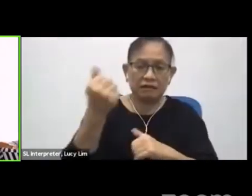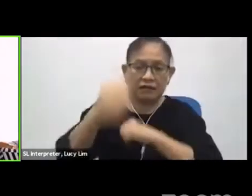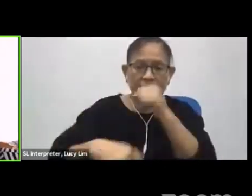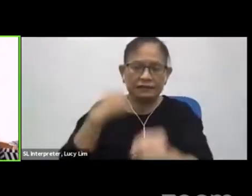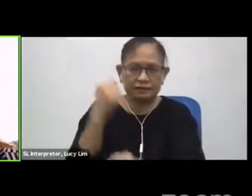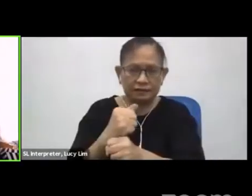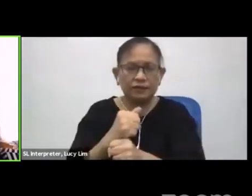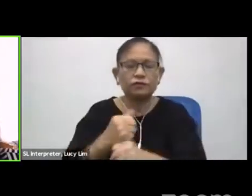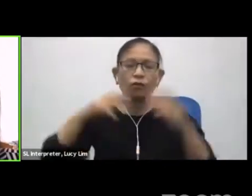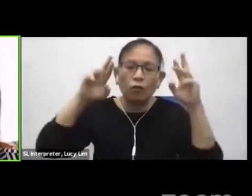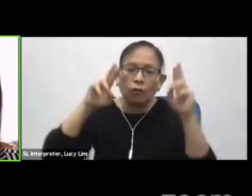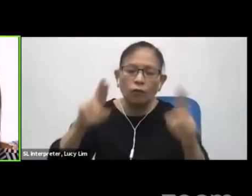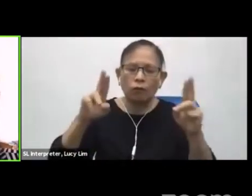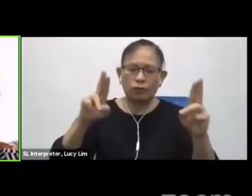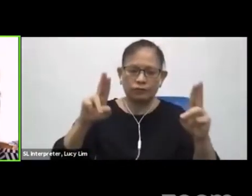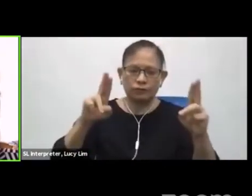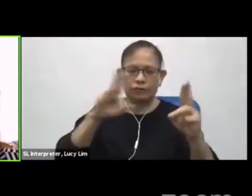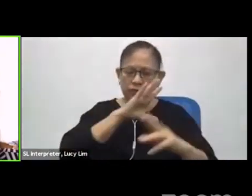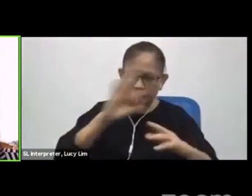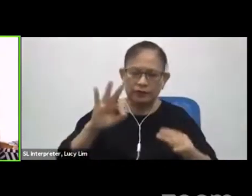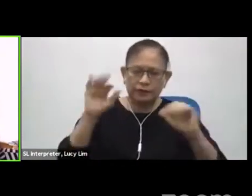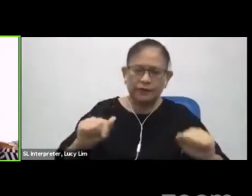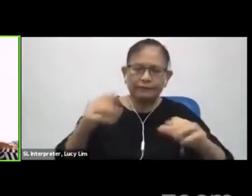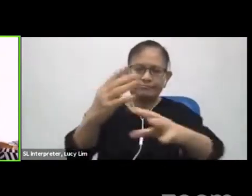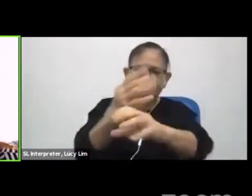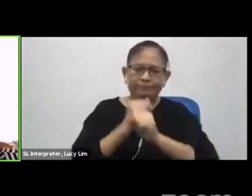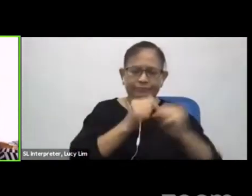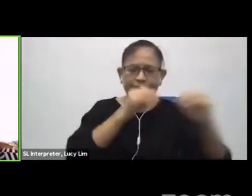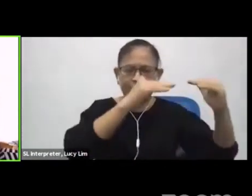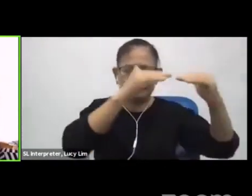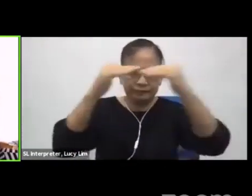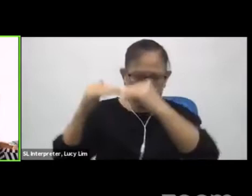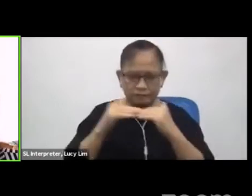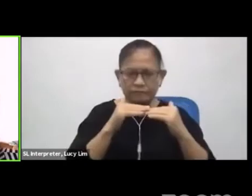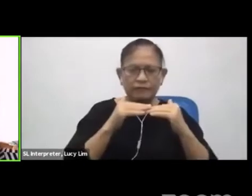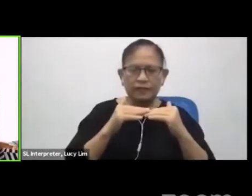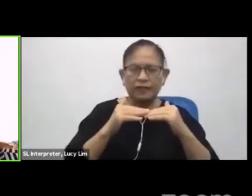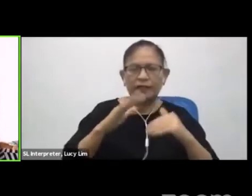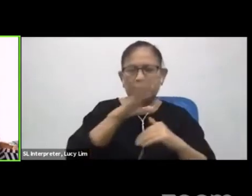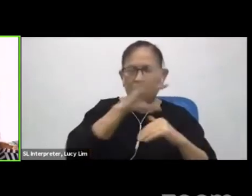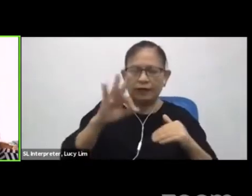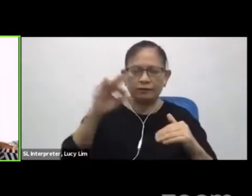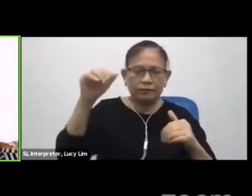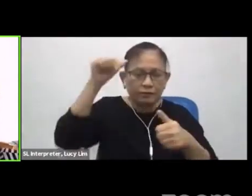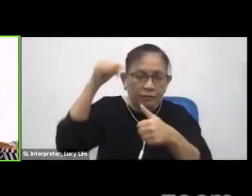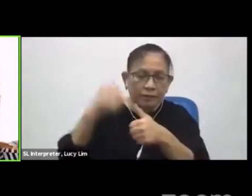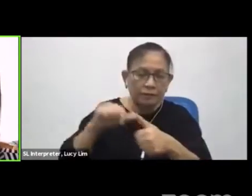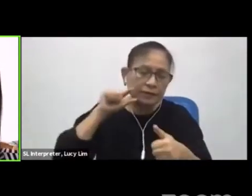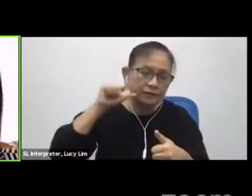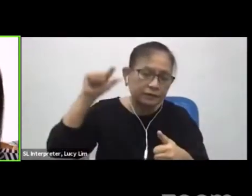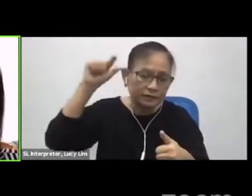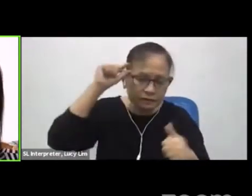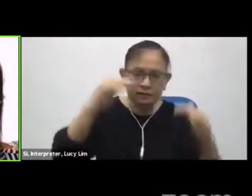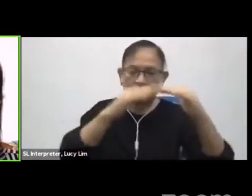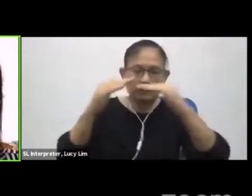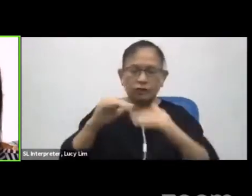a substantive equality. We have to remember that gender inequality is not an open-ended journey that we have to walk until